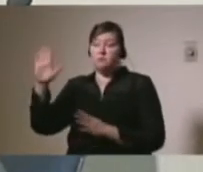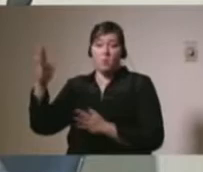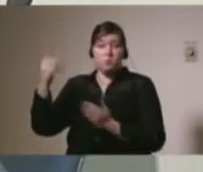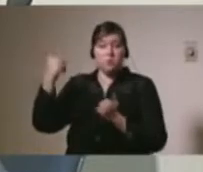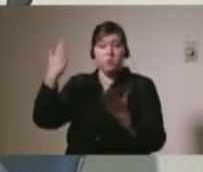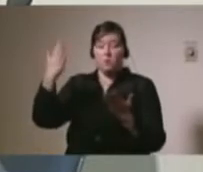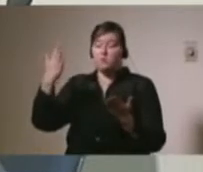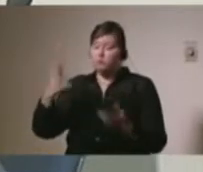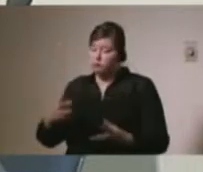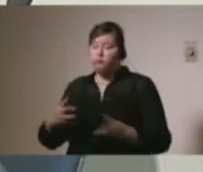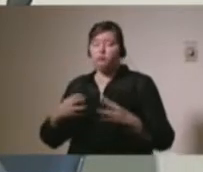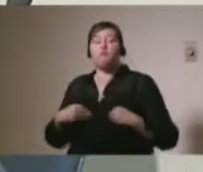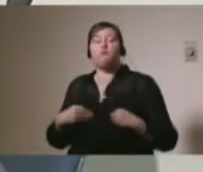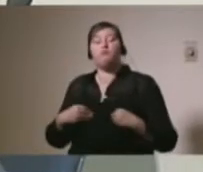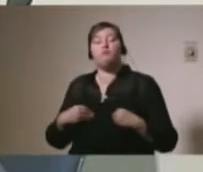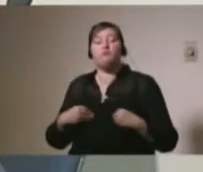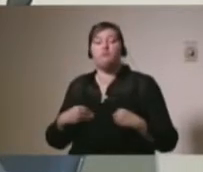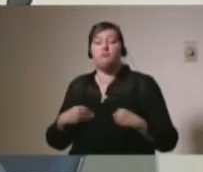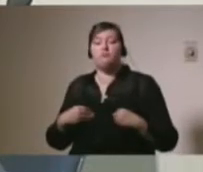and the minority